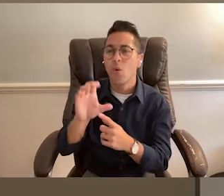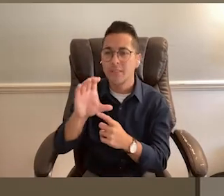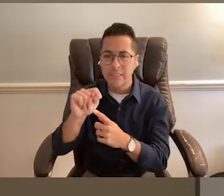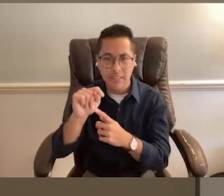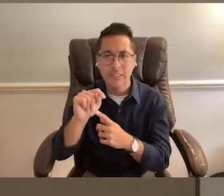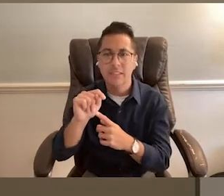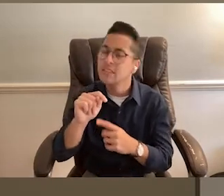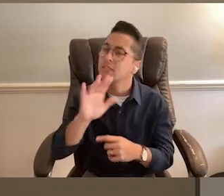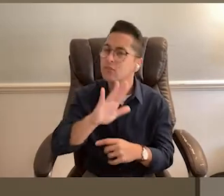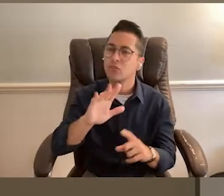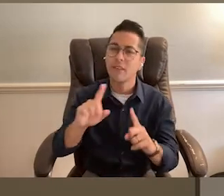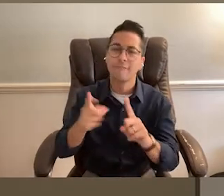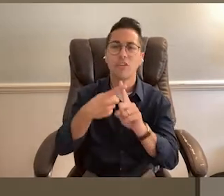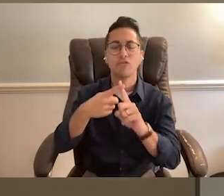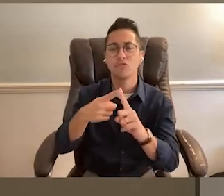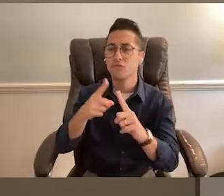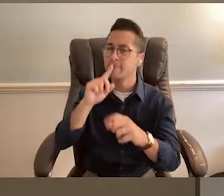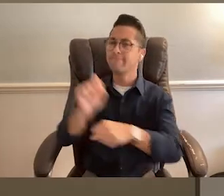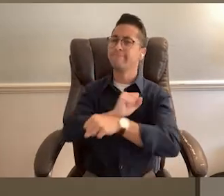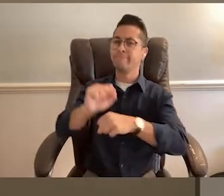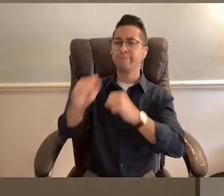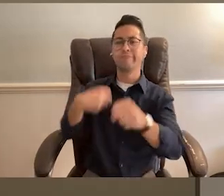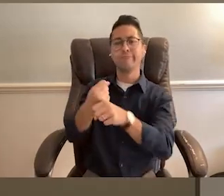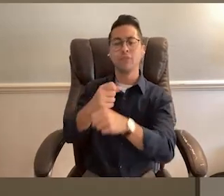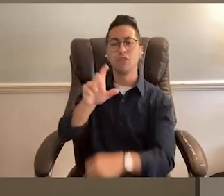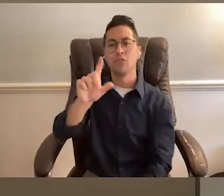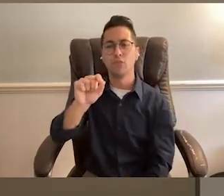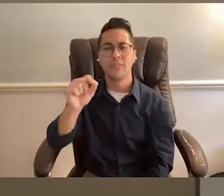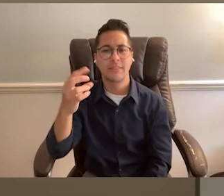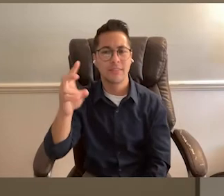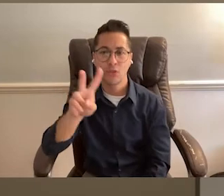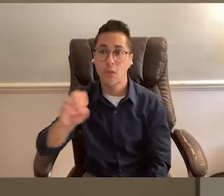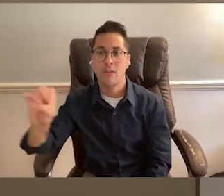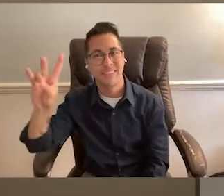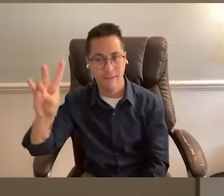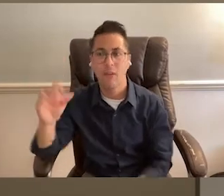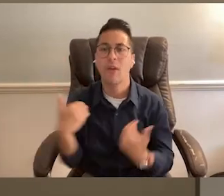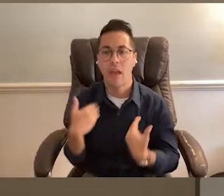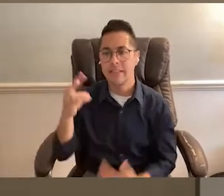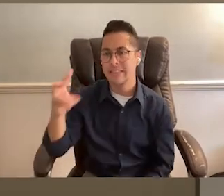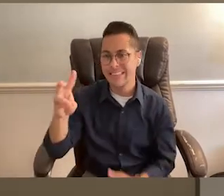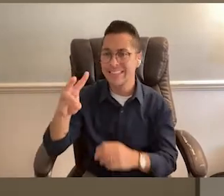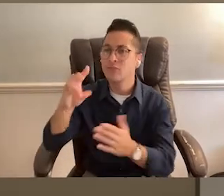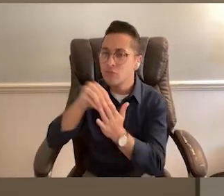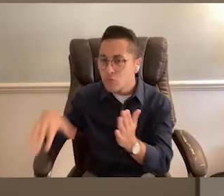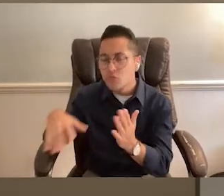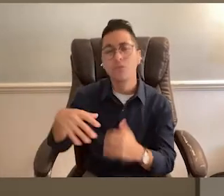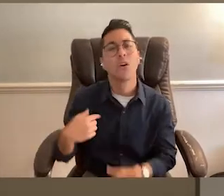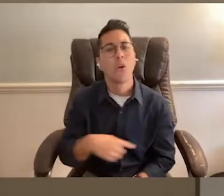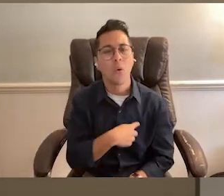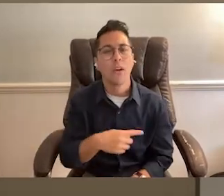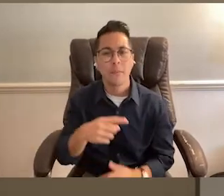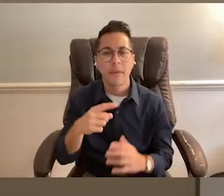A little bit history of OCT. So our program was created in partnership with the Duval County Public Schools, so it's just the public school system up in